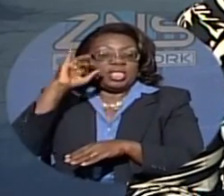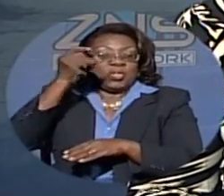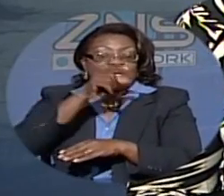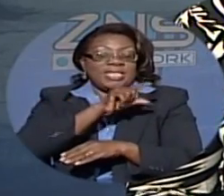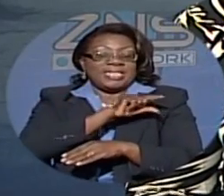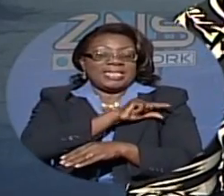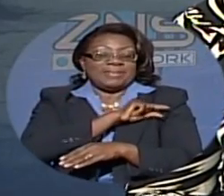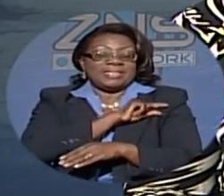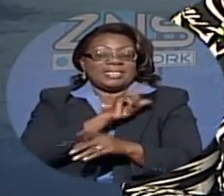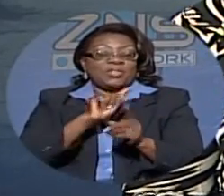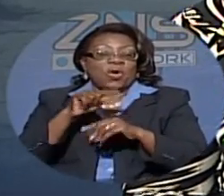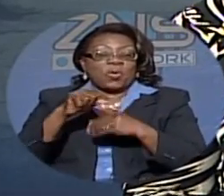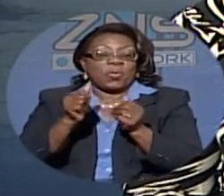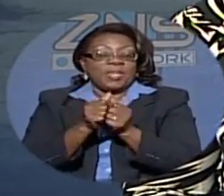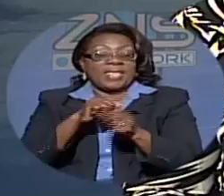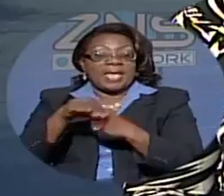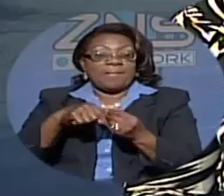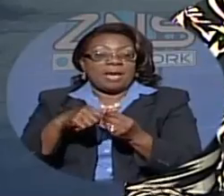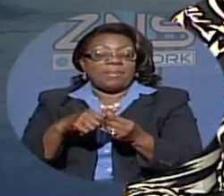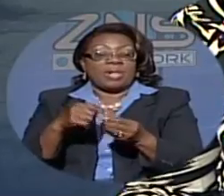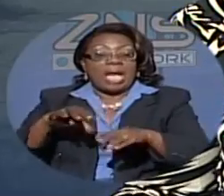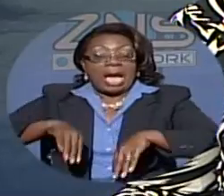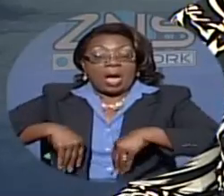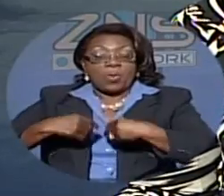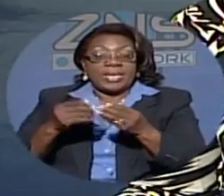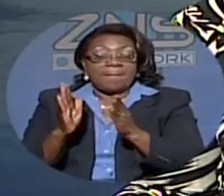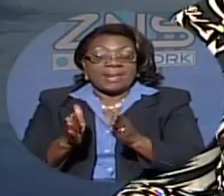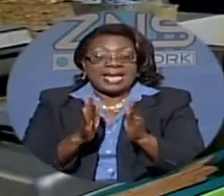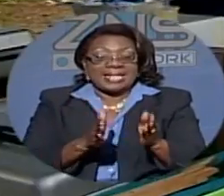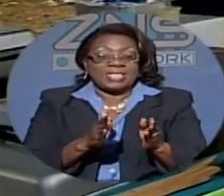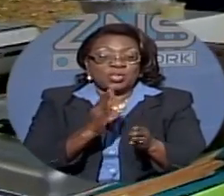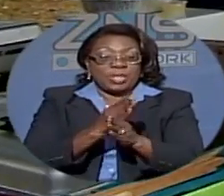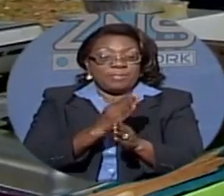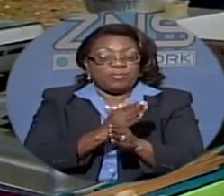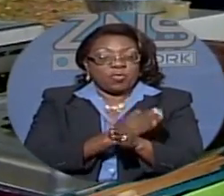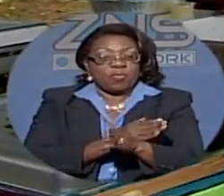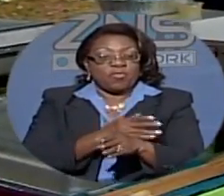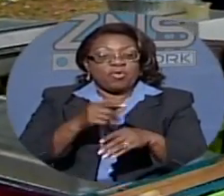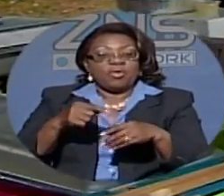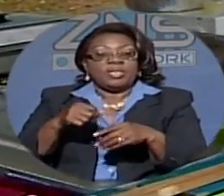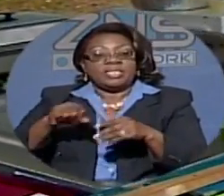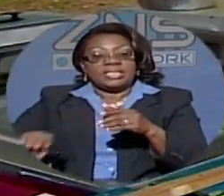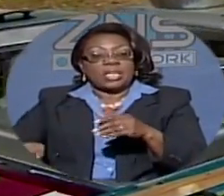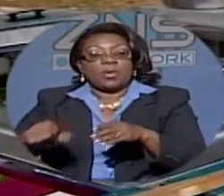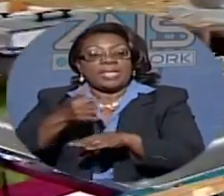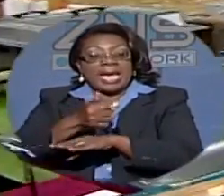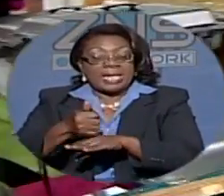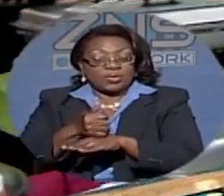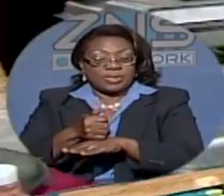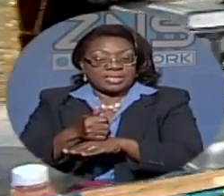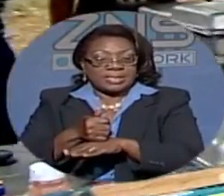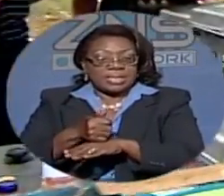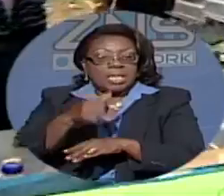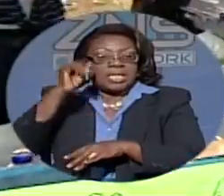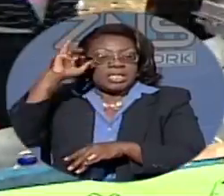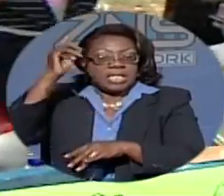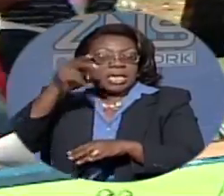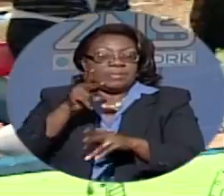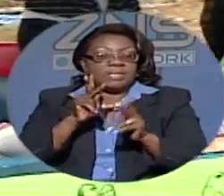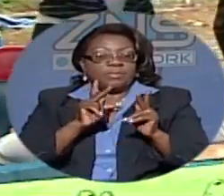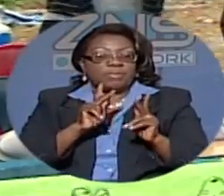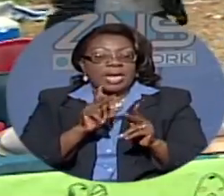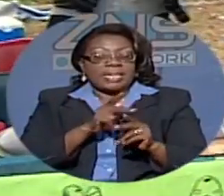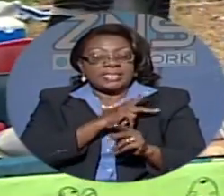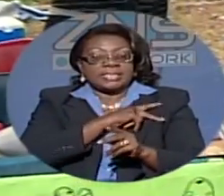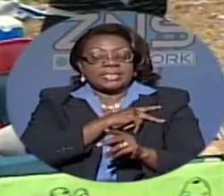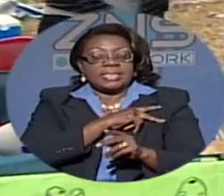plans to change things for the better in his district. Since being elected chief counselor, James Pratt is on a mission to